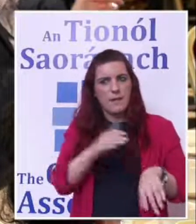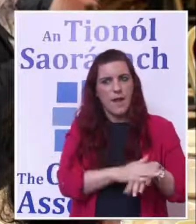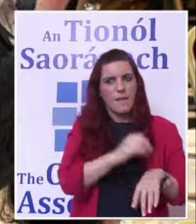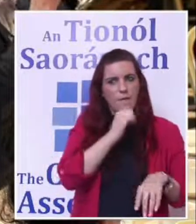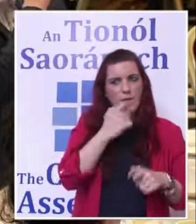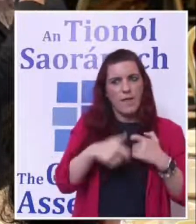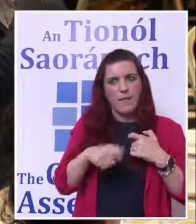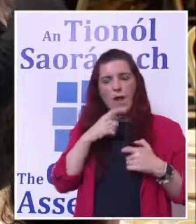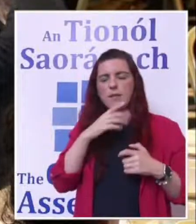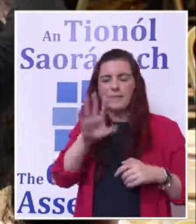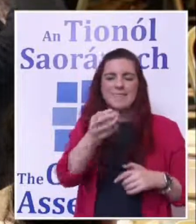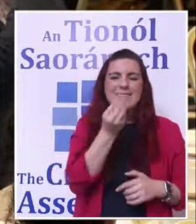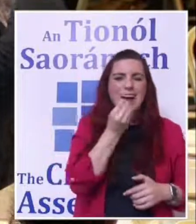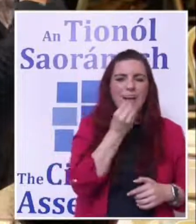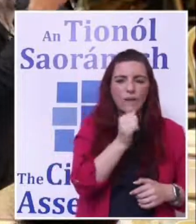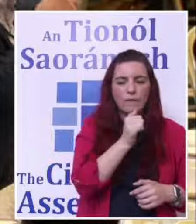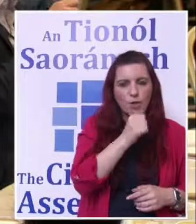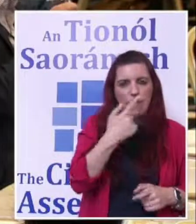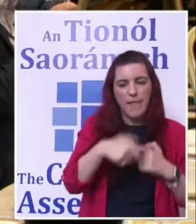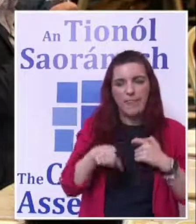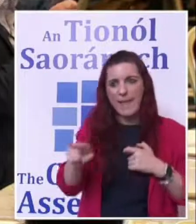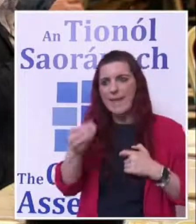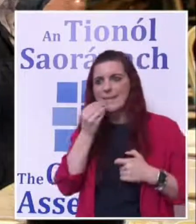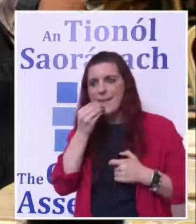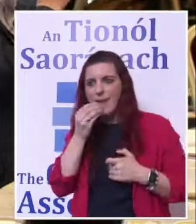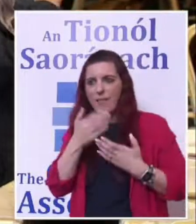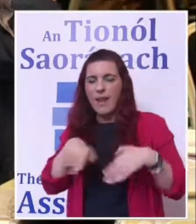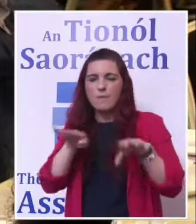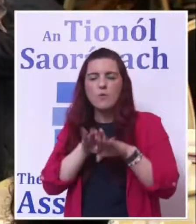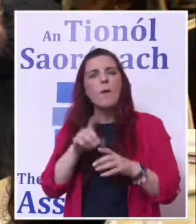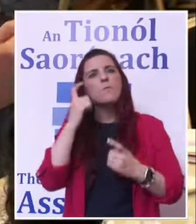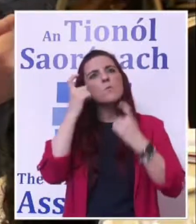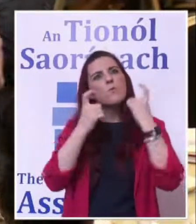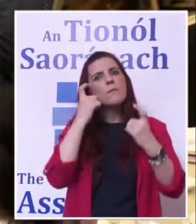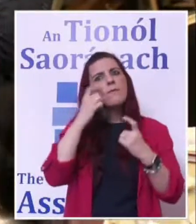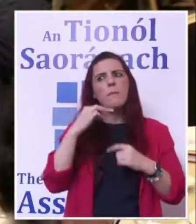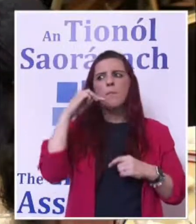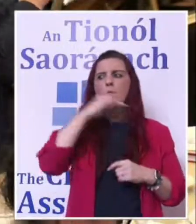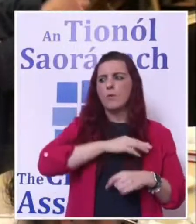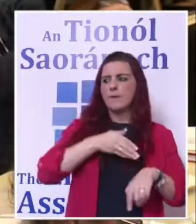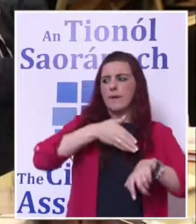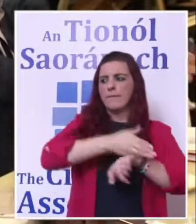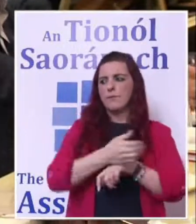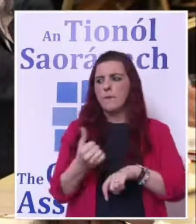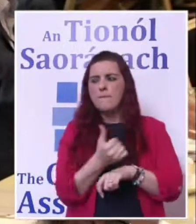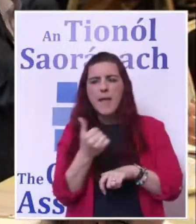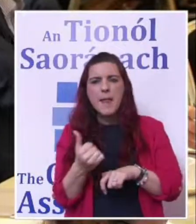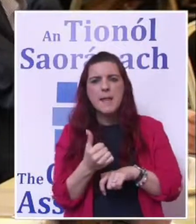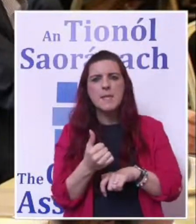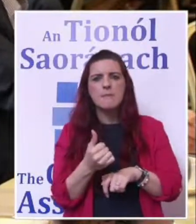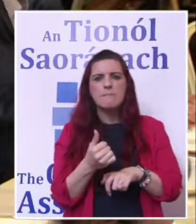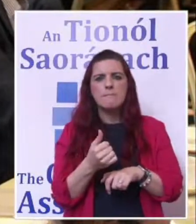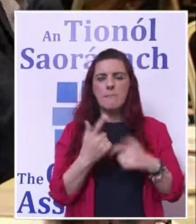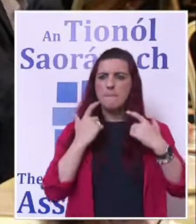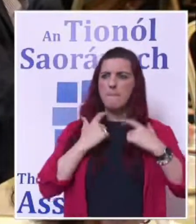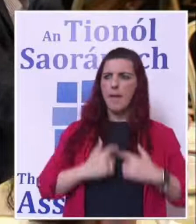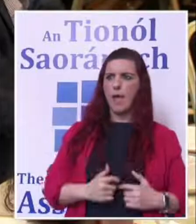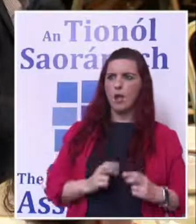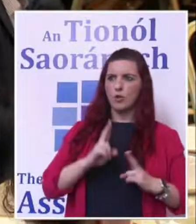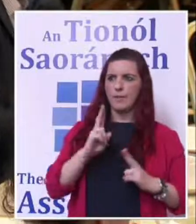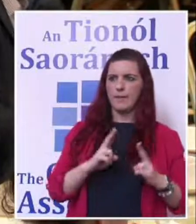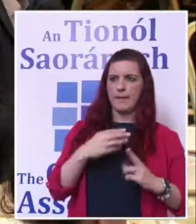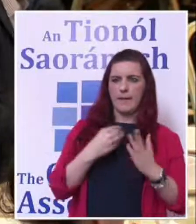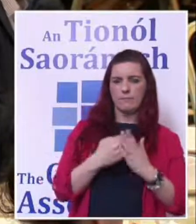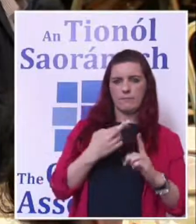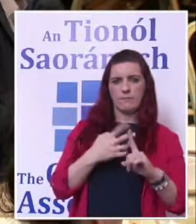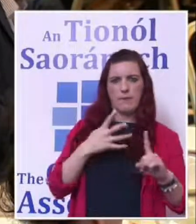leftovers. So I'm just wondering that, you know, a key effort of any mayor should really be economic development, because